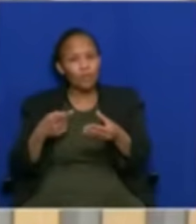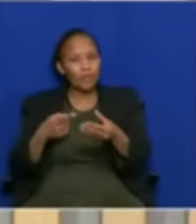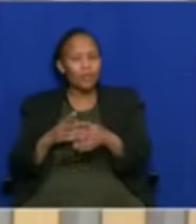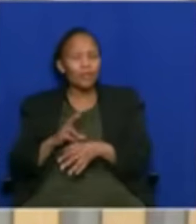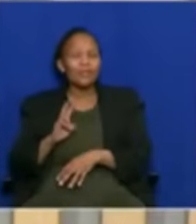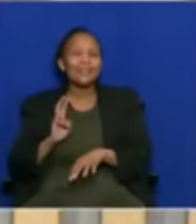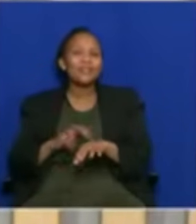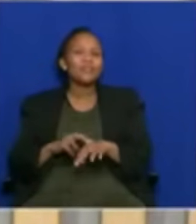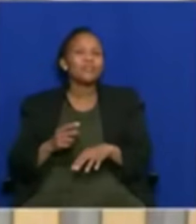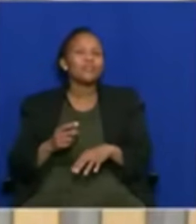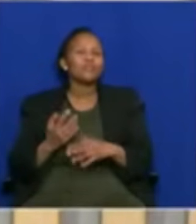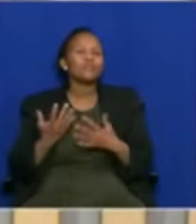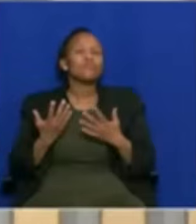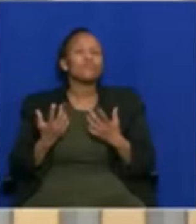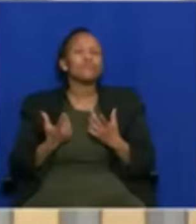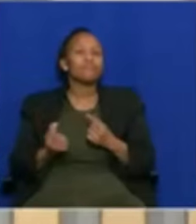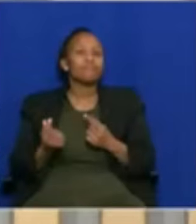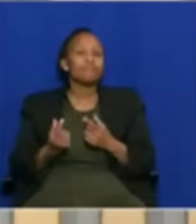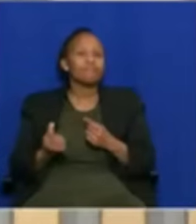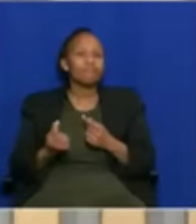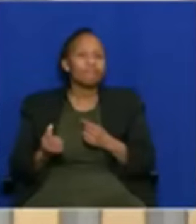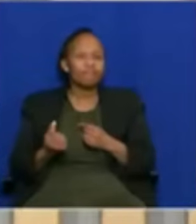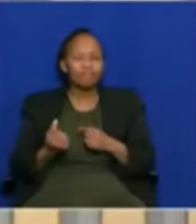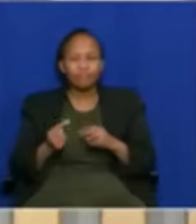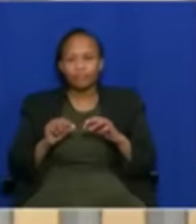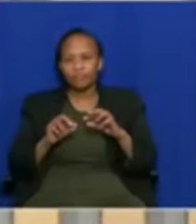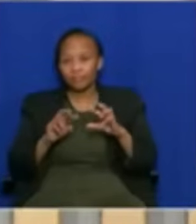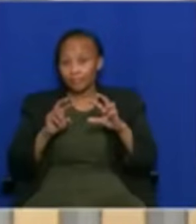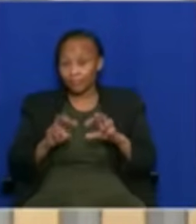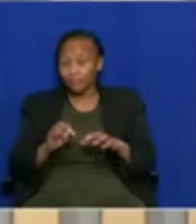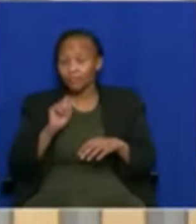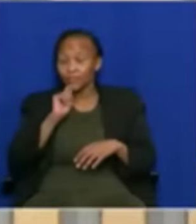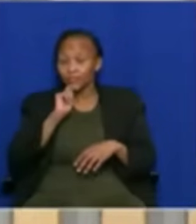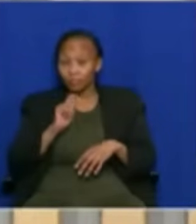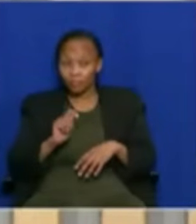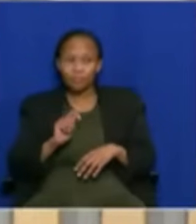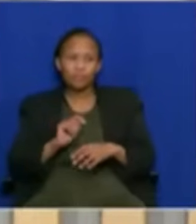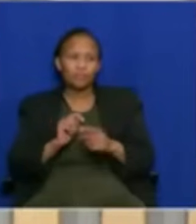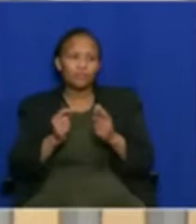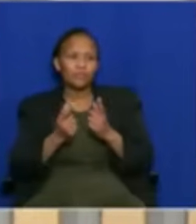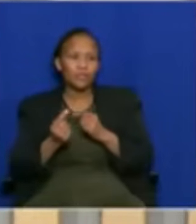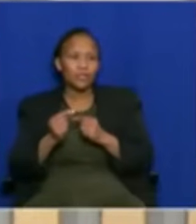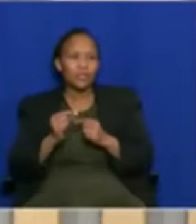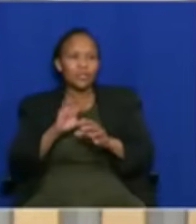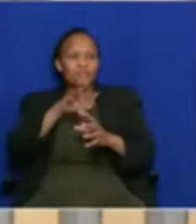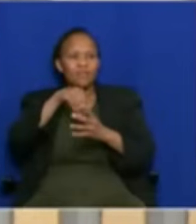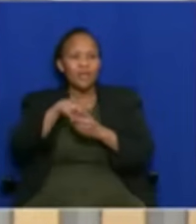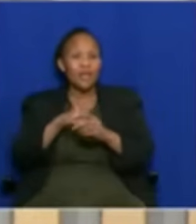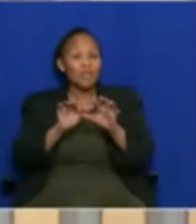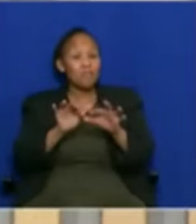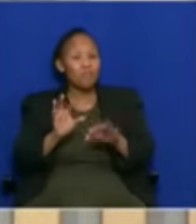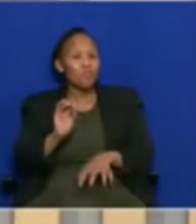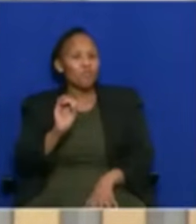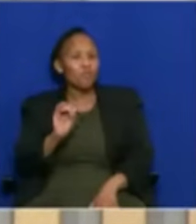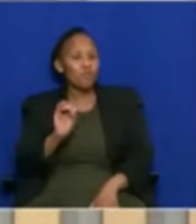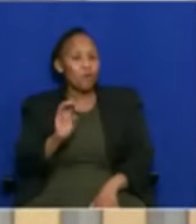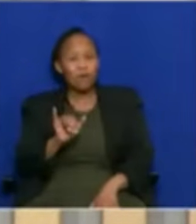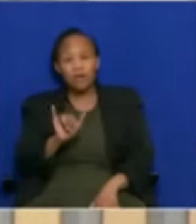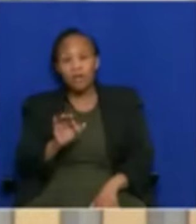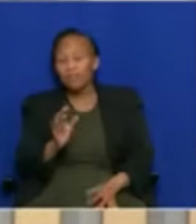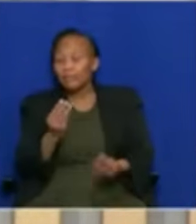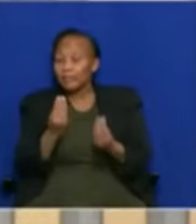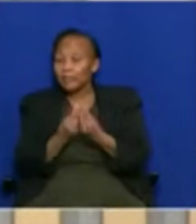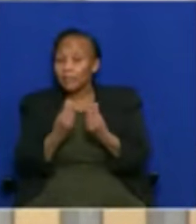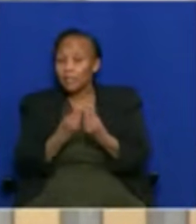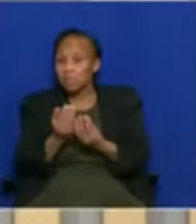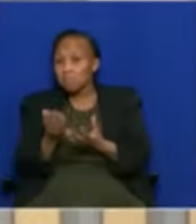investigations were put in there. It's all implicated people. Whether there will be something tangible found or whatever is only discovered when